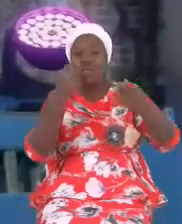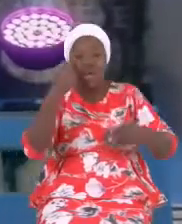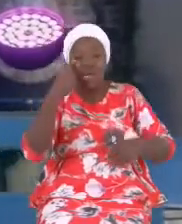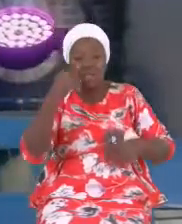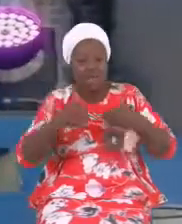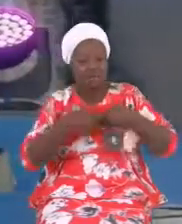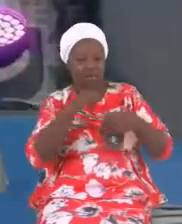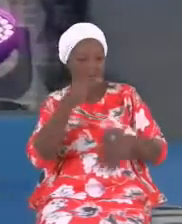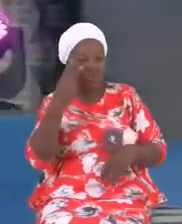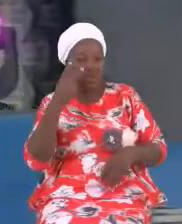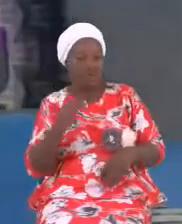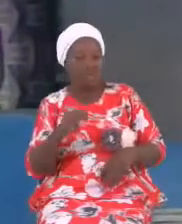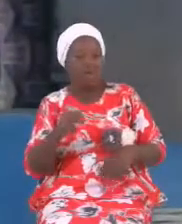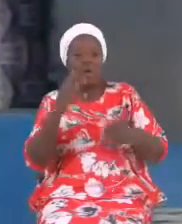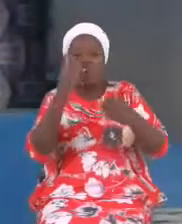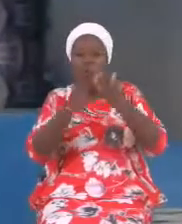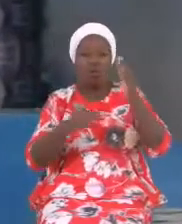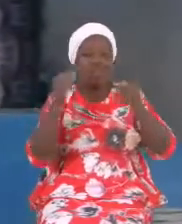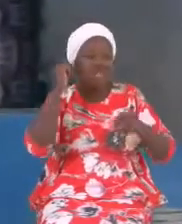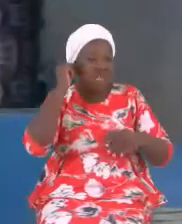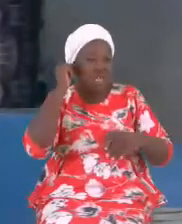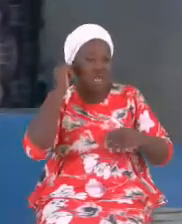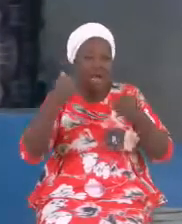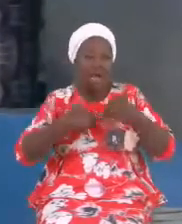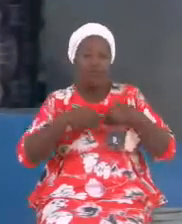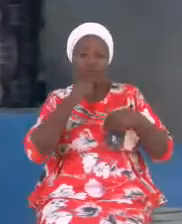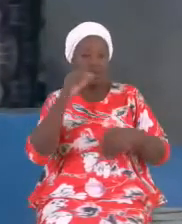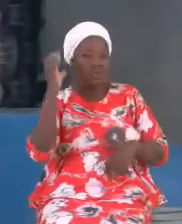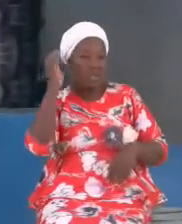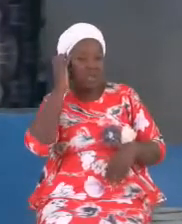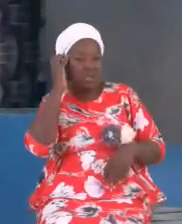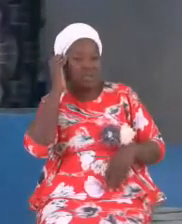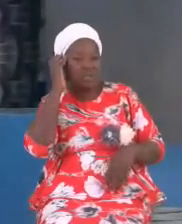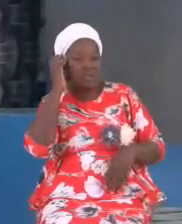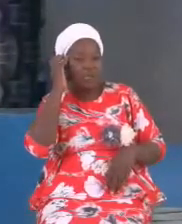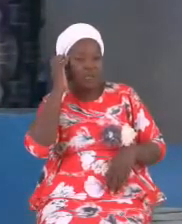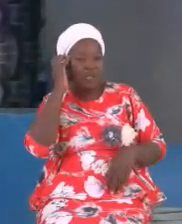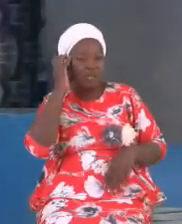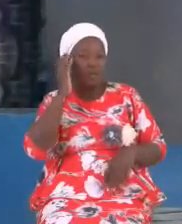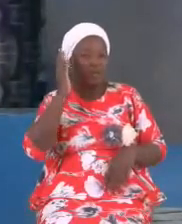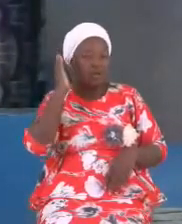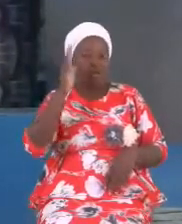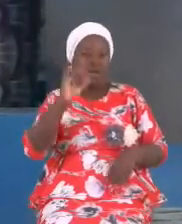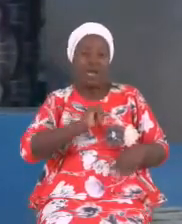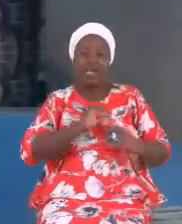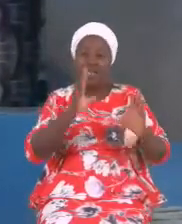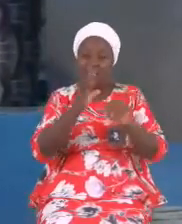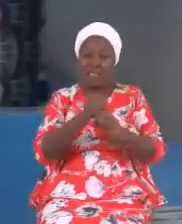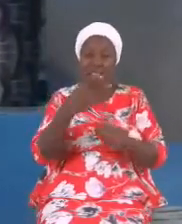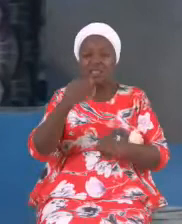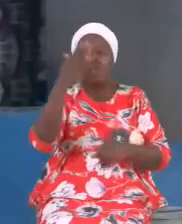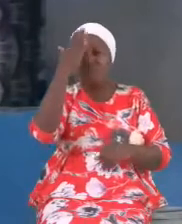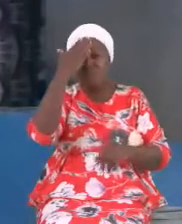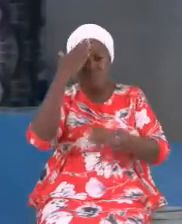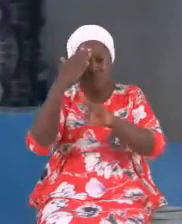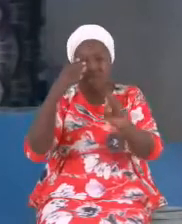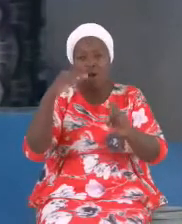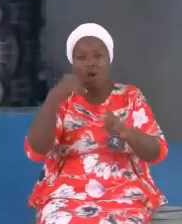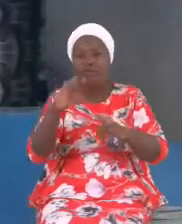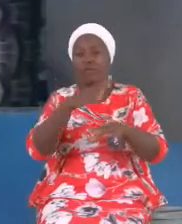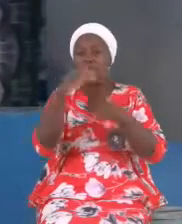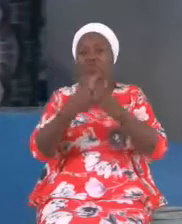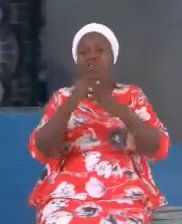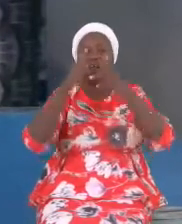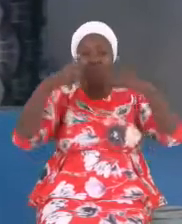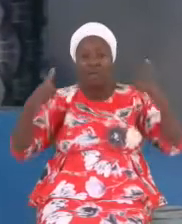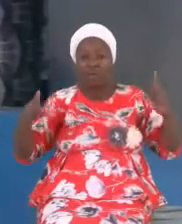seen? What ears have not heard? Could I get the knowledge of all the